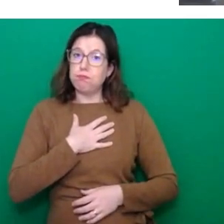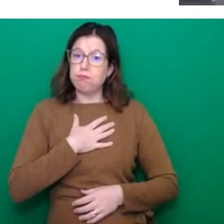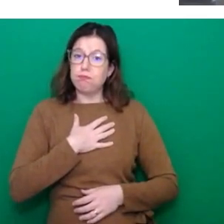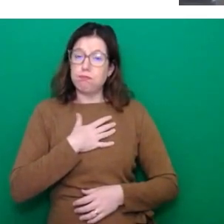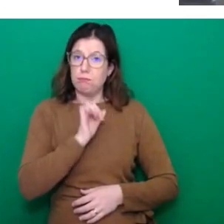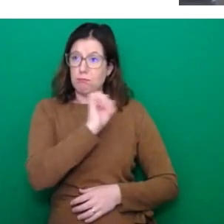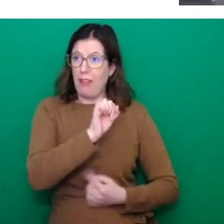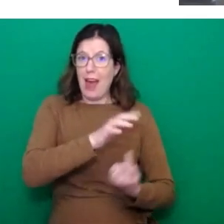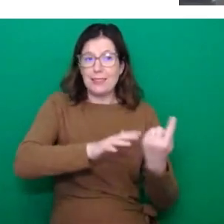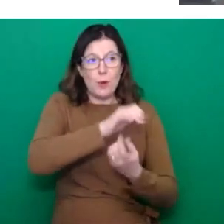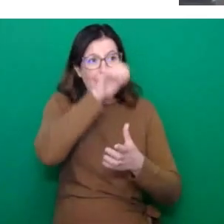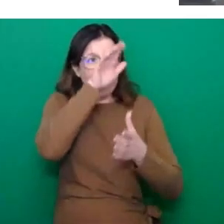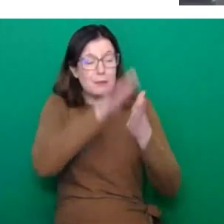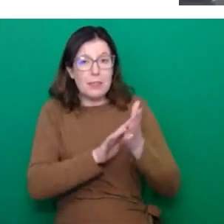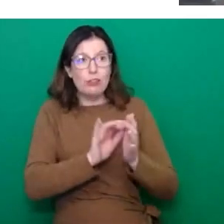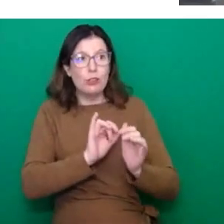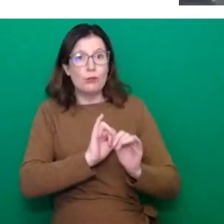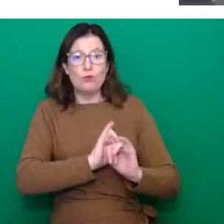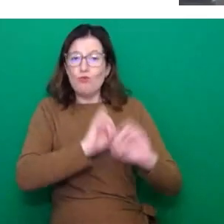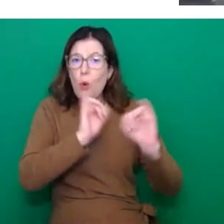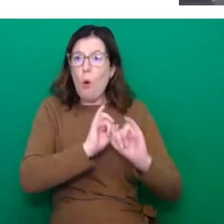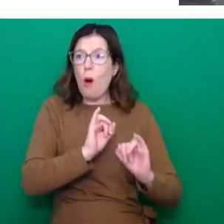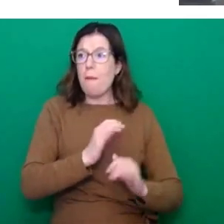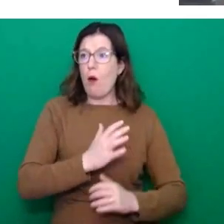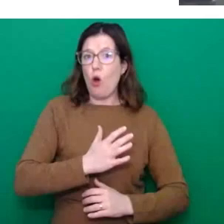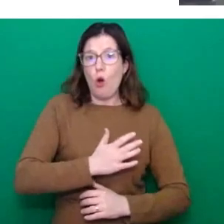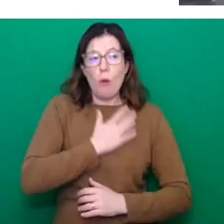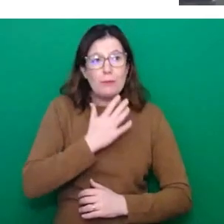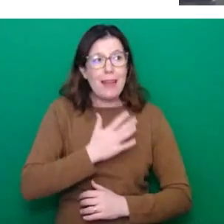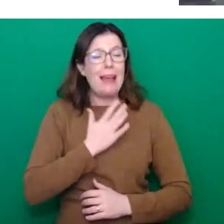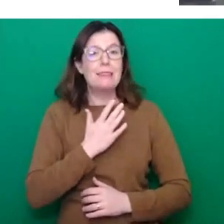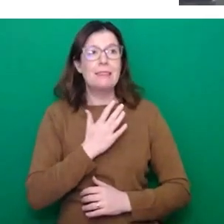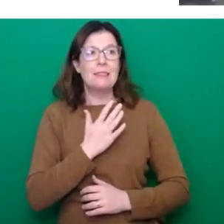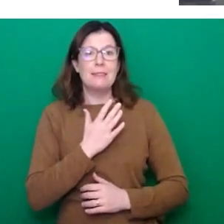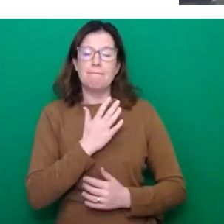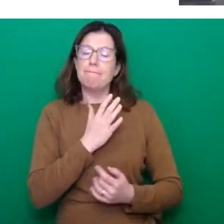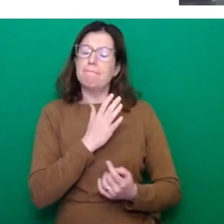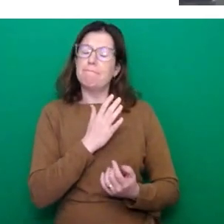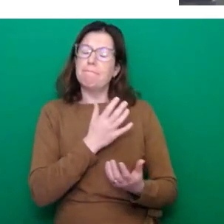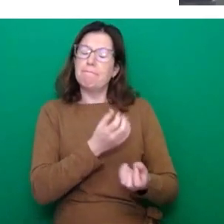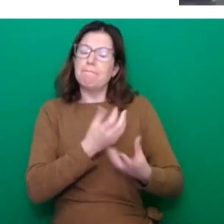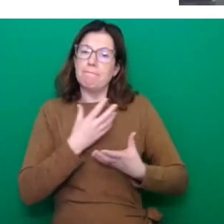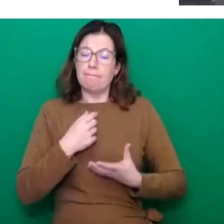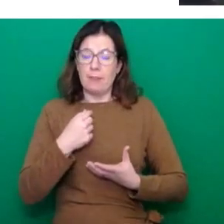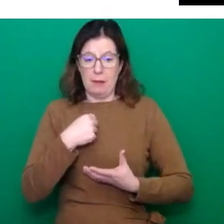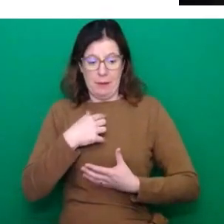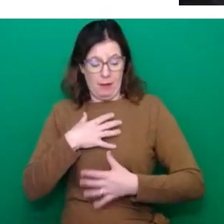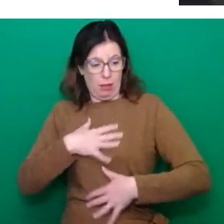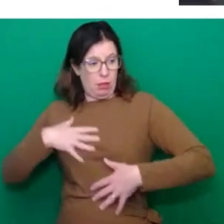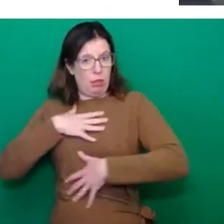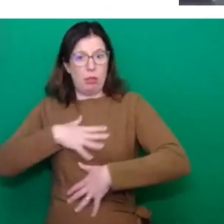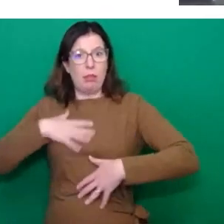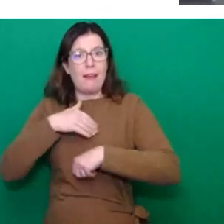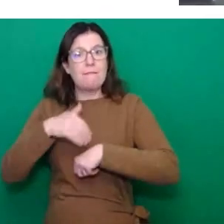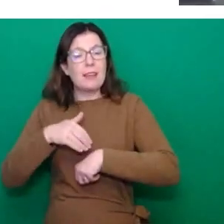traumatic situations, upsetting things, which can be just quite draining, emotionally.